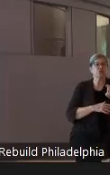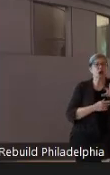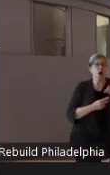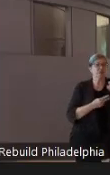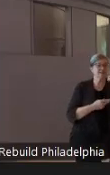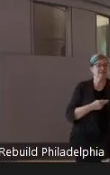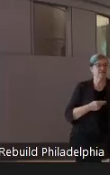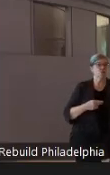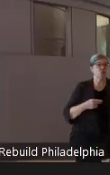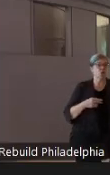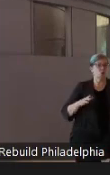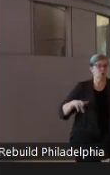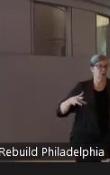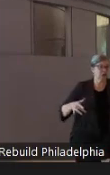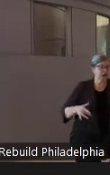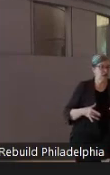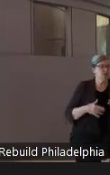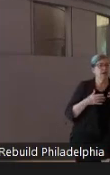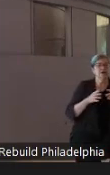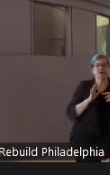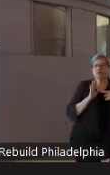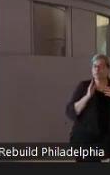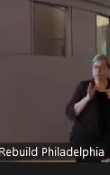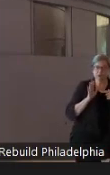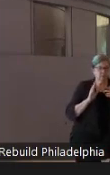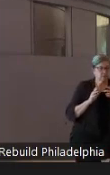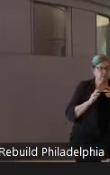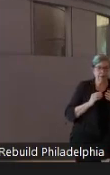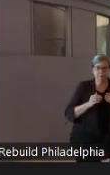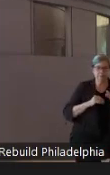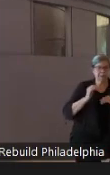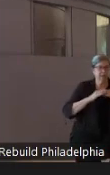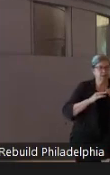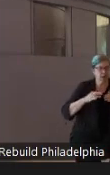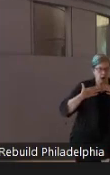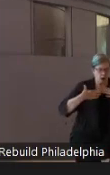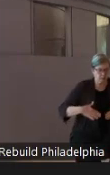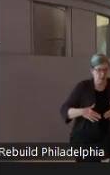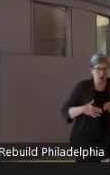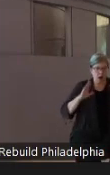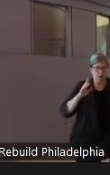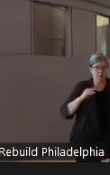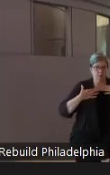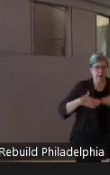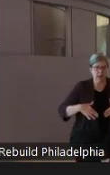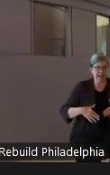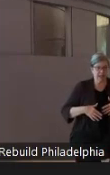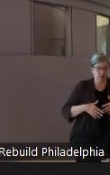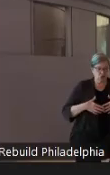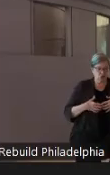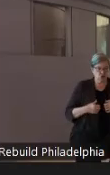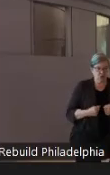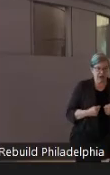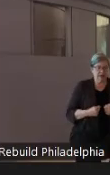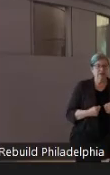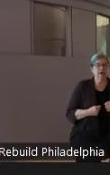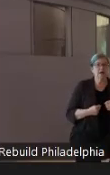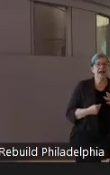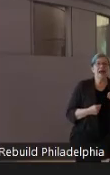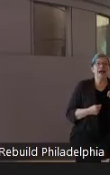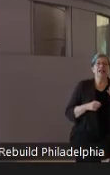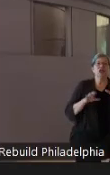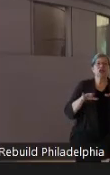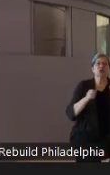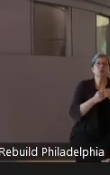benefits upper body strength and motor skills. And it also is beneficial for children with cochlear implants. They can enjoy it